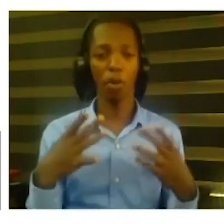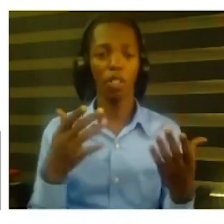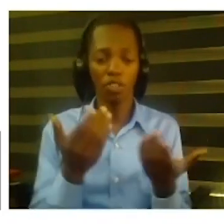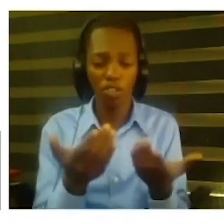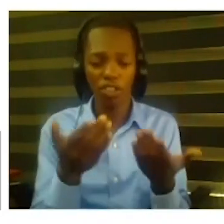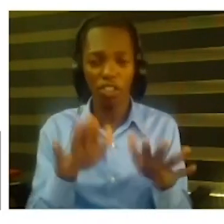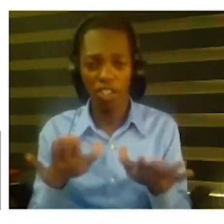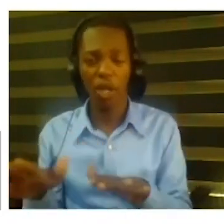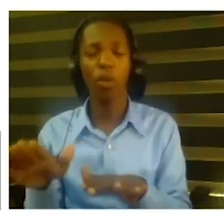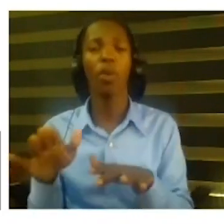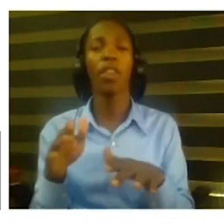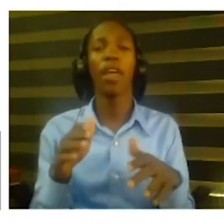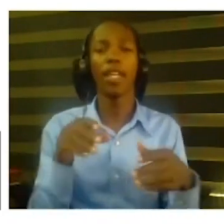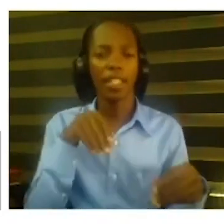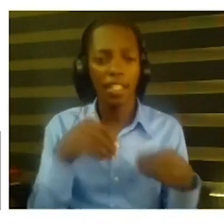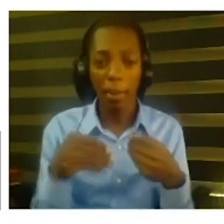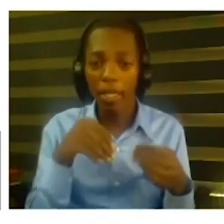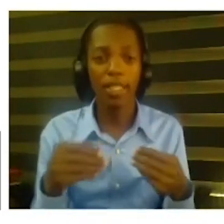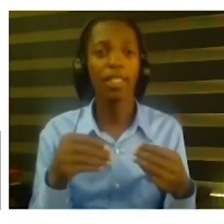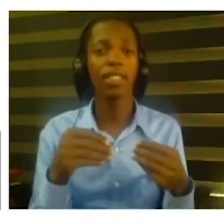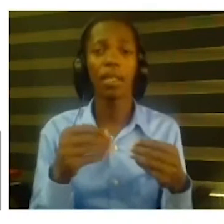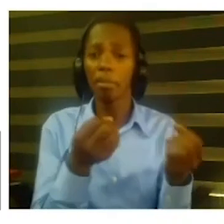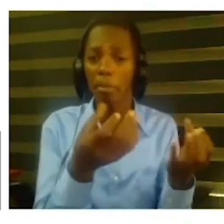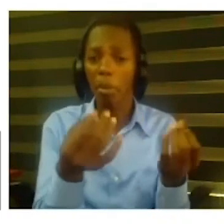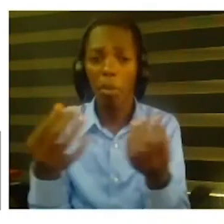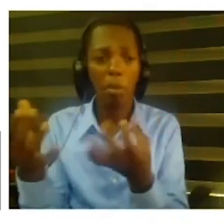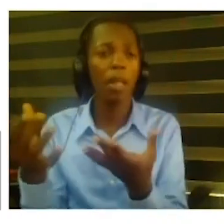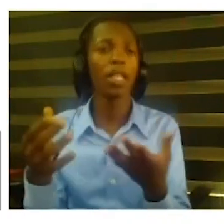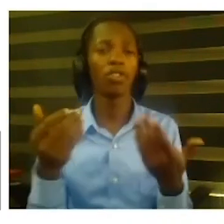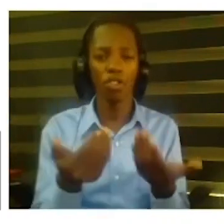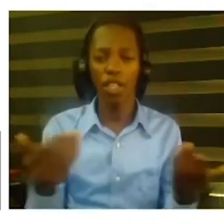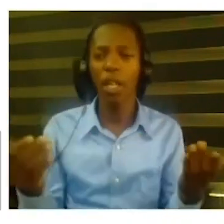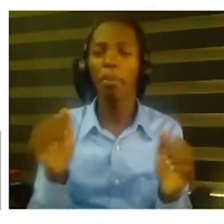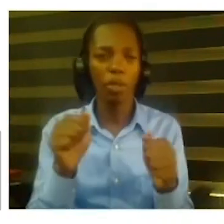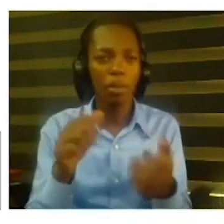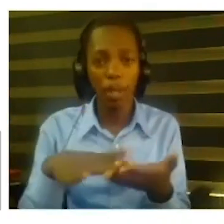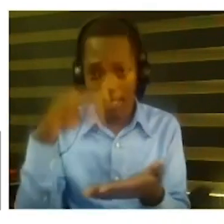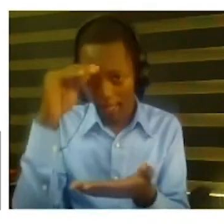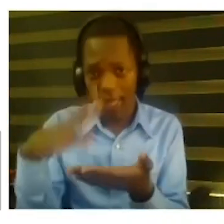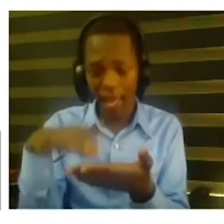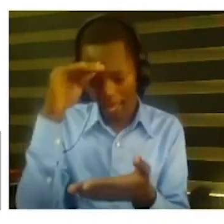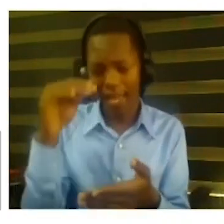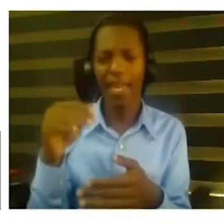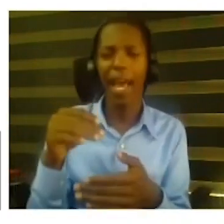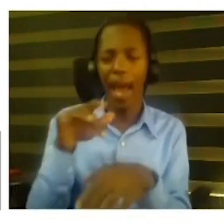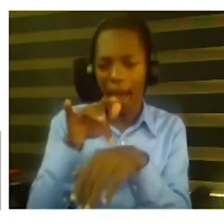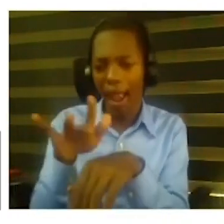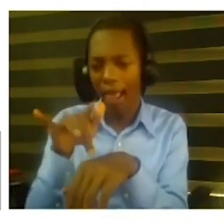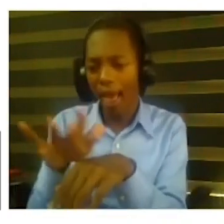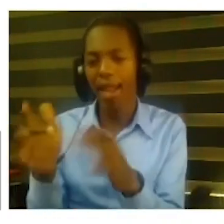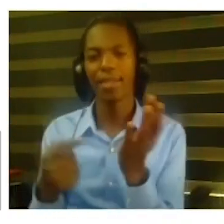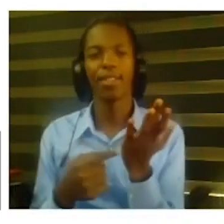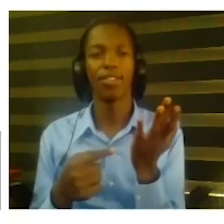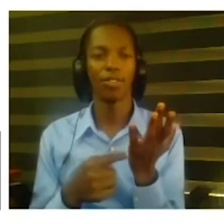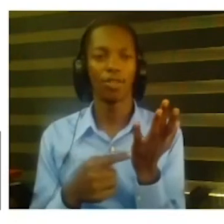so that many more children can gain modern-day tech skills from an early age. As I